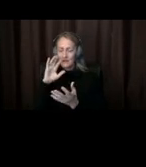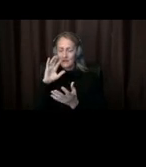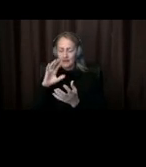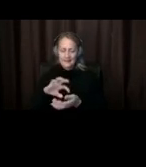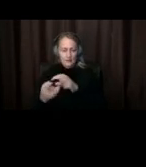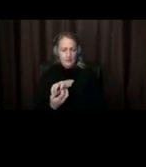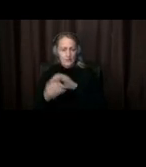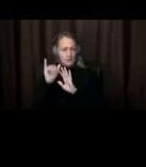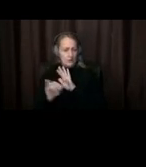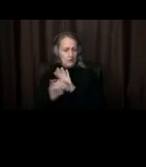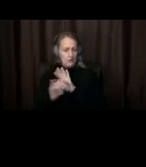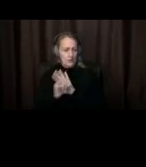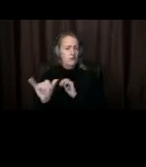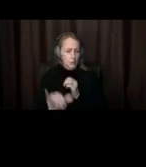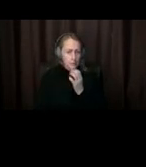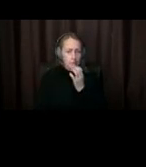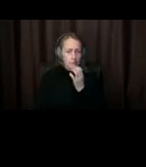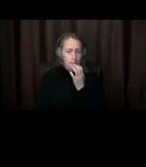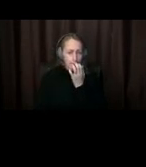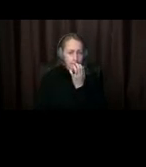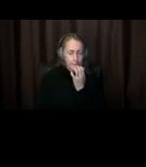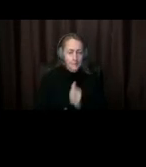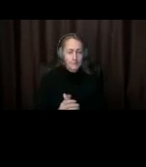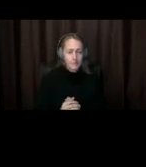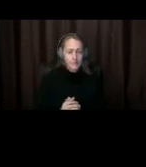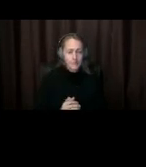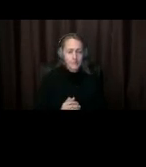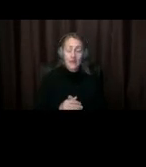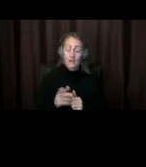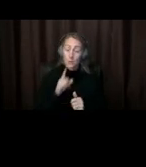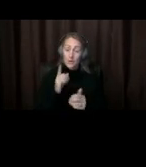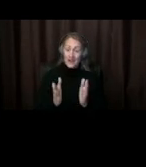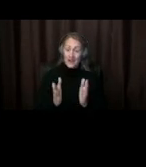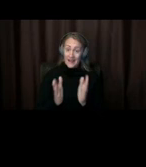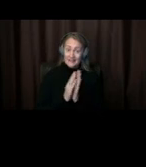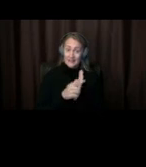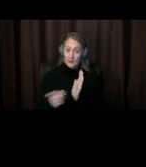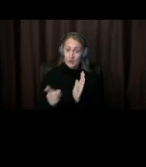So this is the big ask that we are asking you to do.